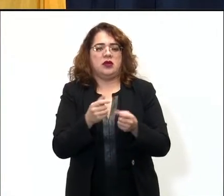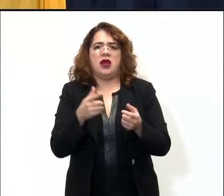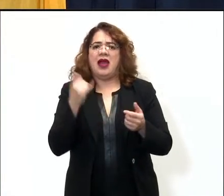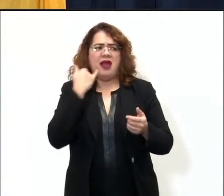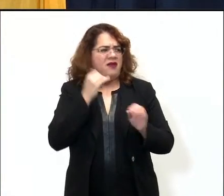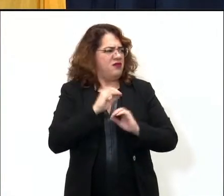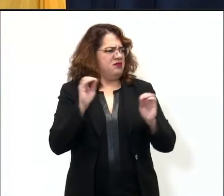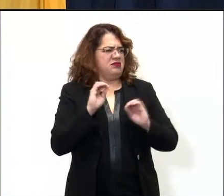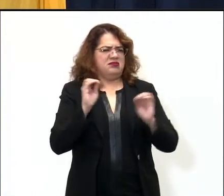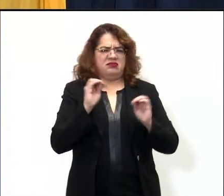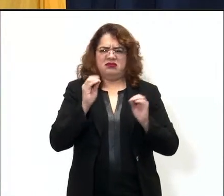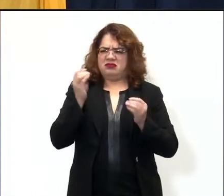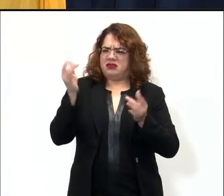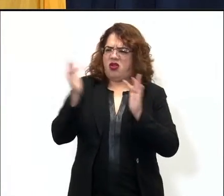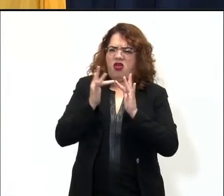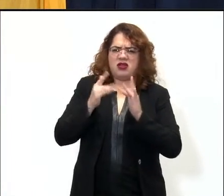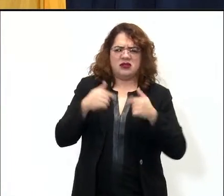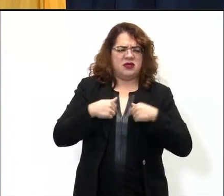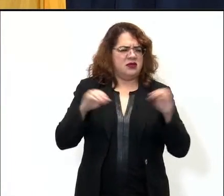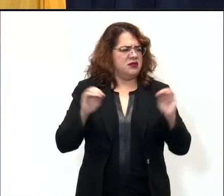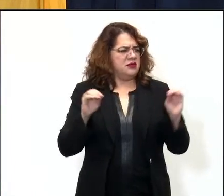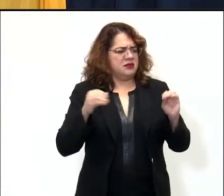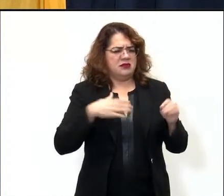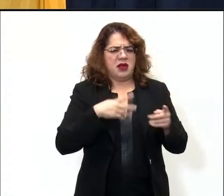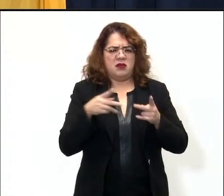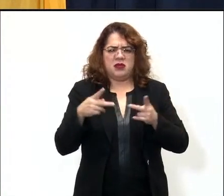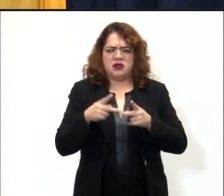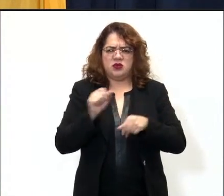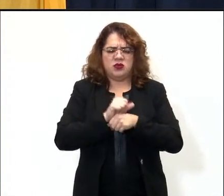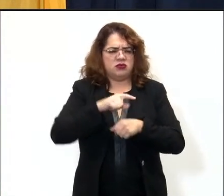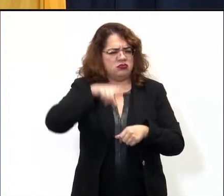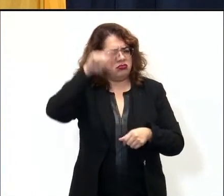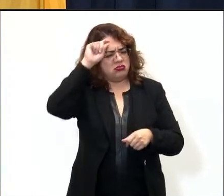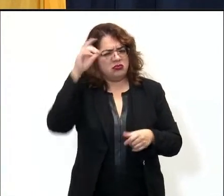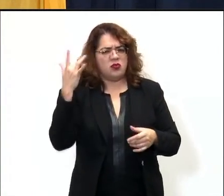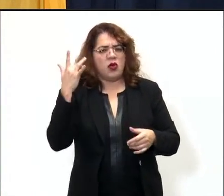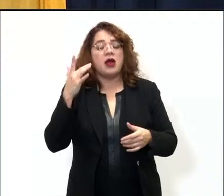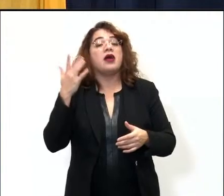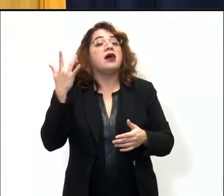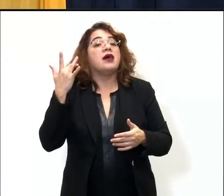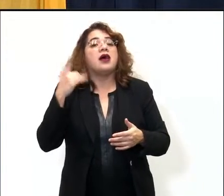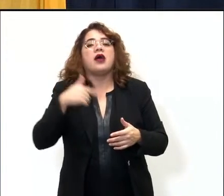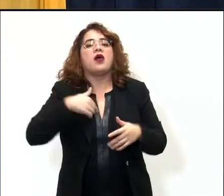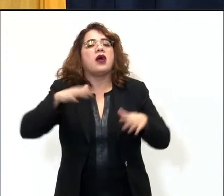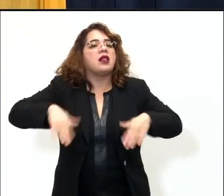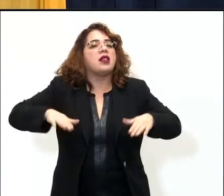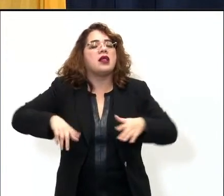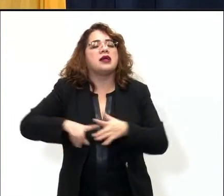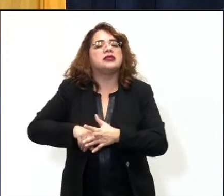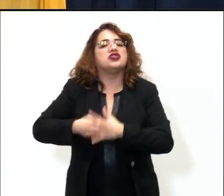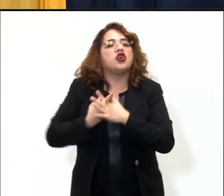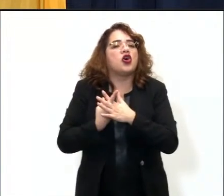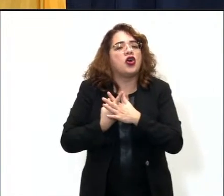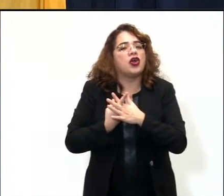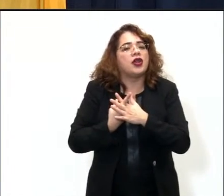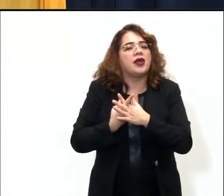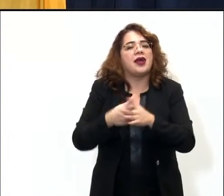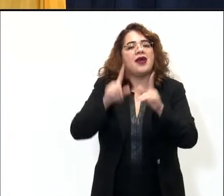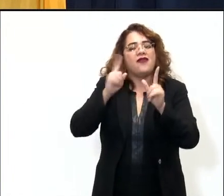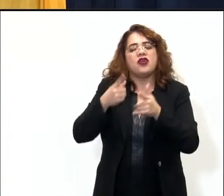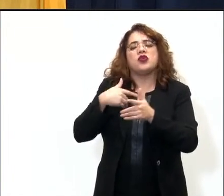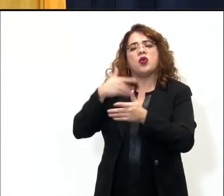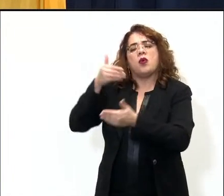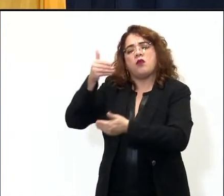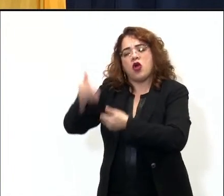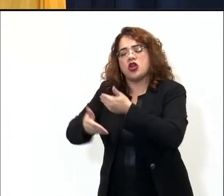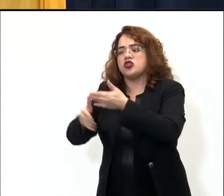been contacted yet by your school or your place of work, that's because we haven't started this phase, which won't start till Thursday the 14th.